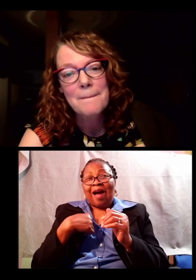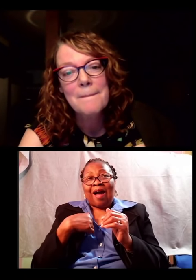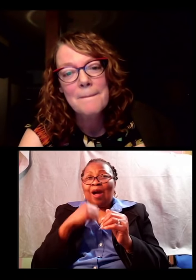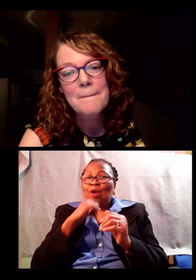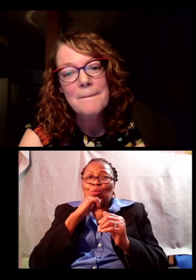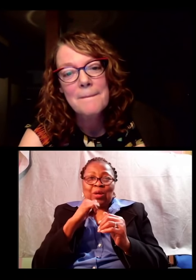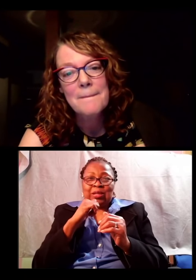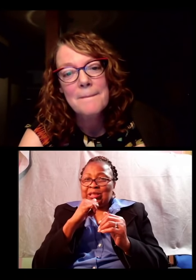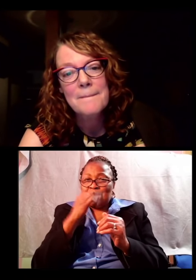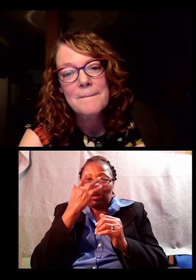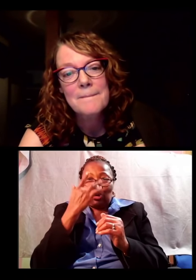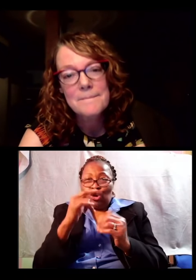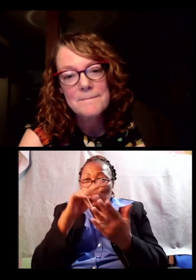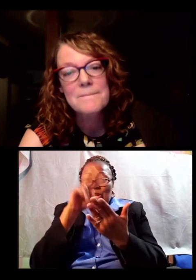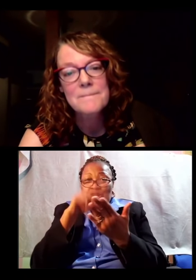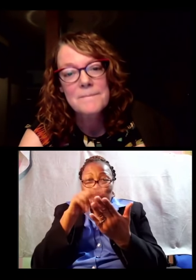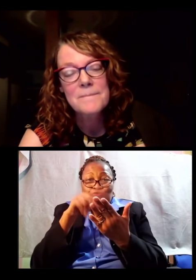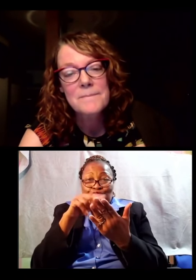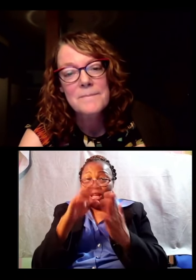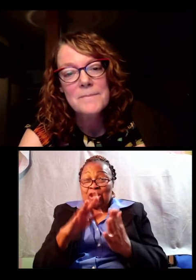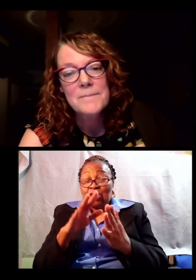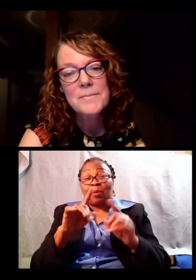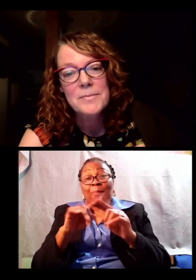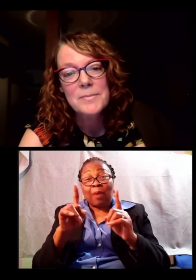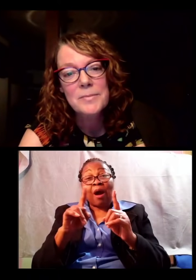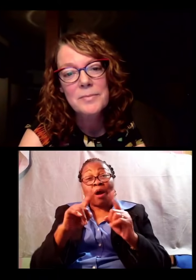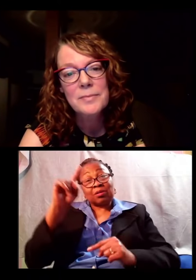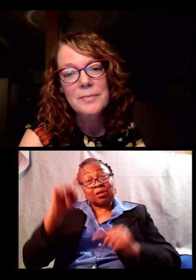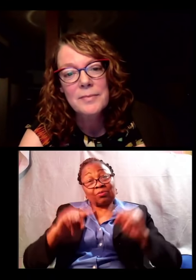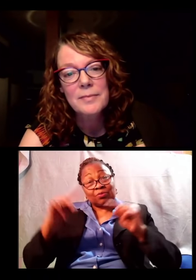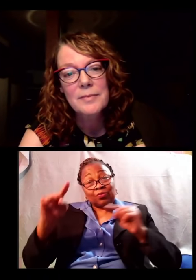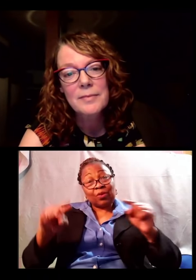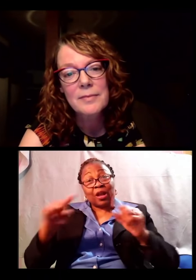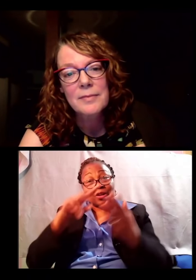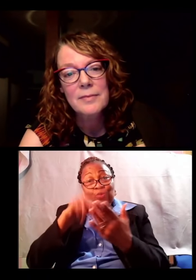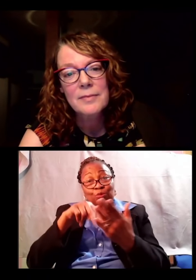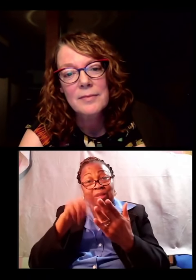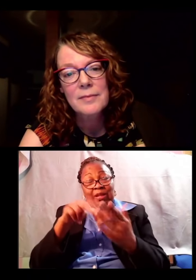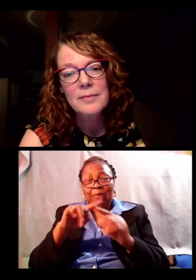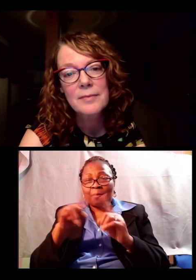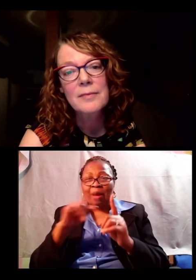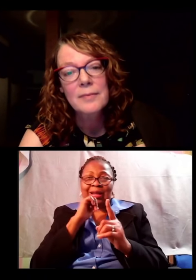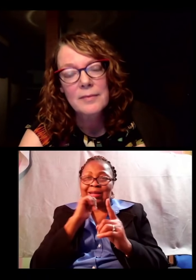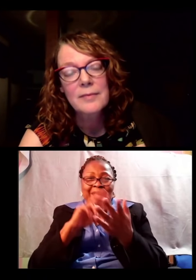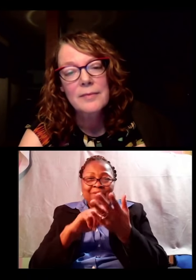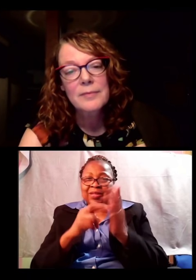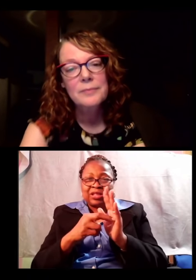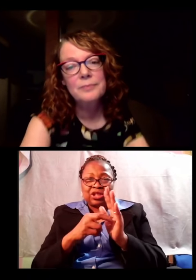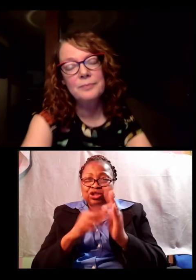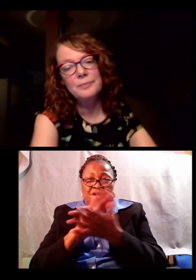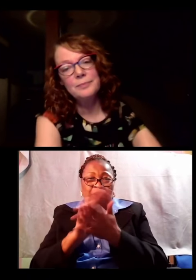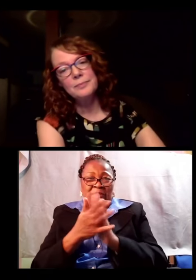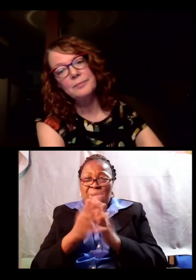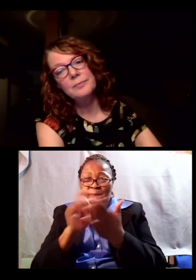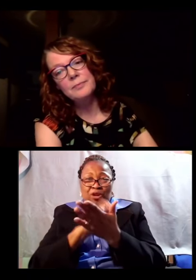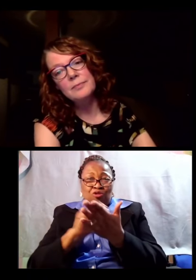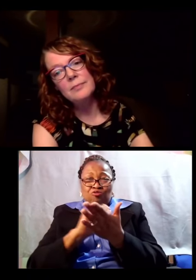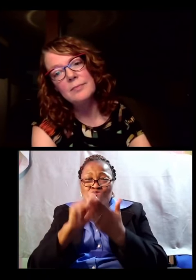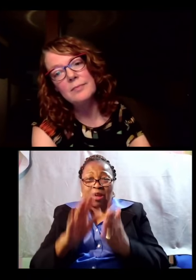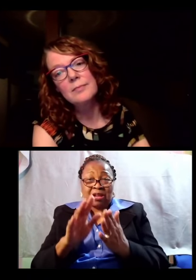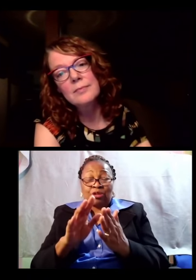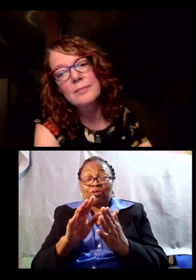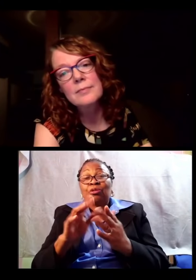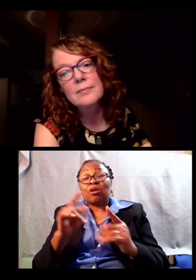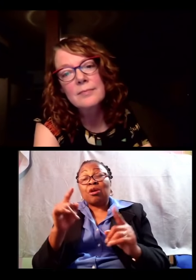and I read very widely. But I didn't have any intention of being a writer up until